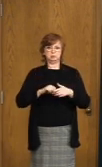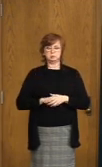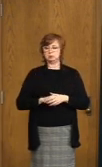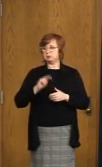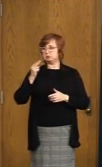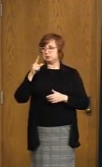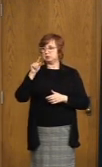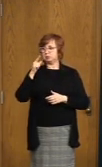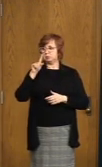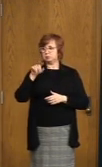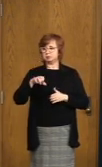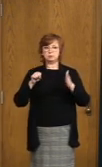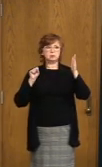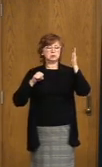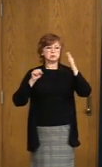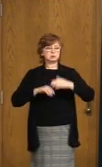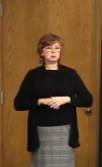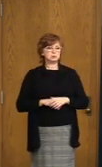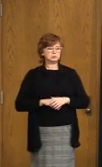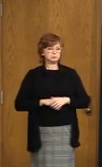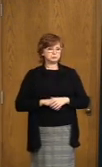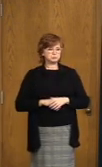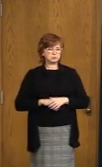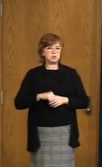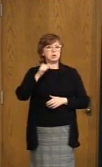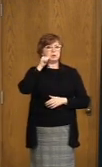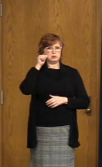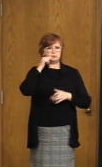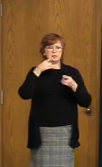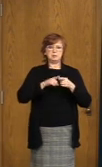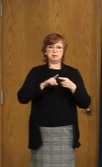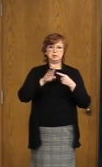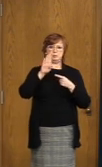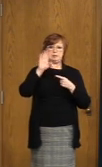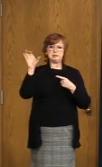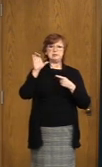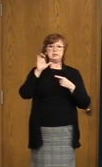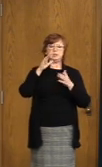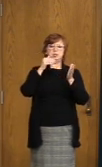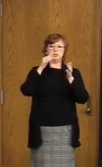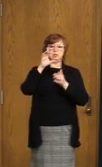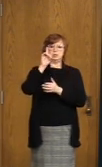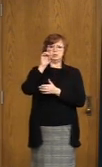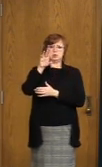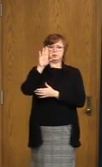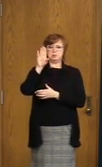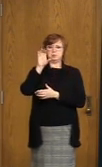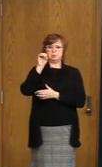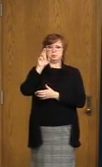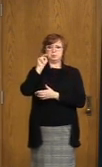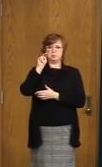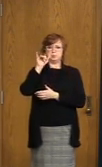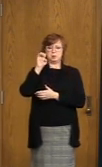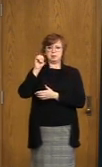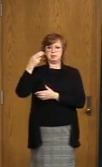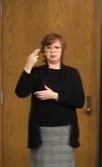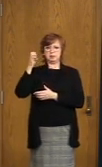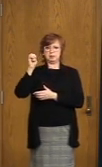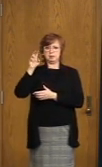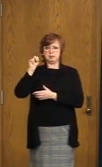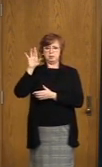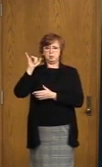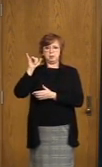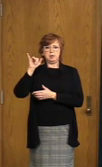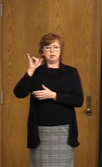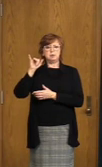Yes. Yesterday, BC, Dr. Bonnie Henry mentioned that out of 100 and some